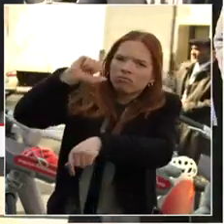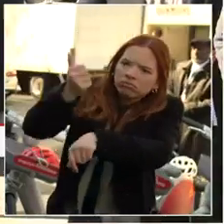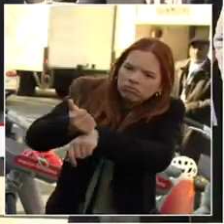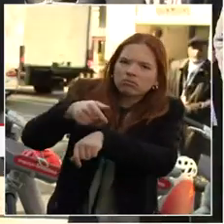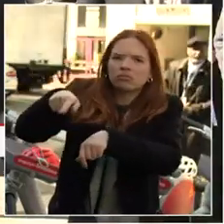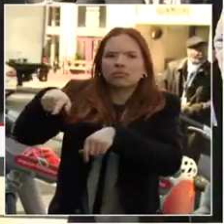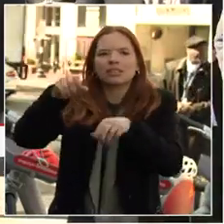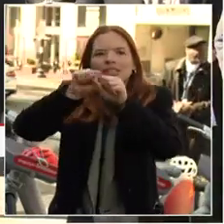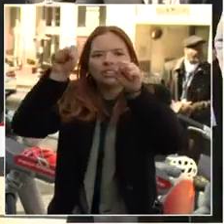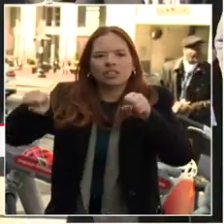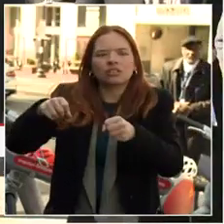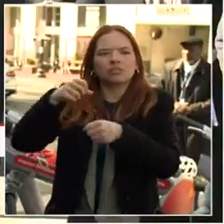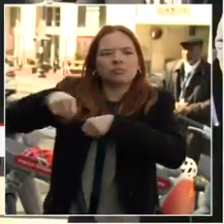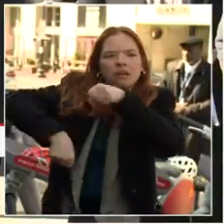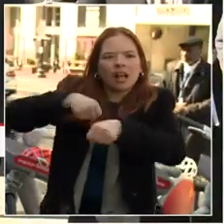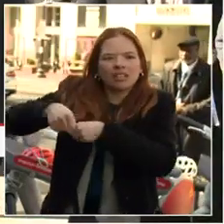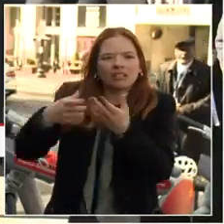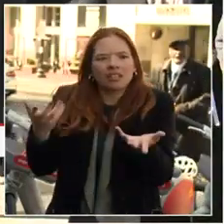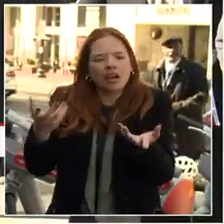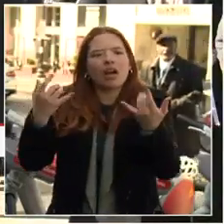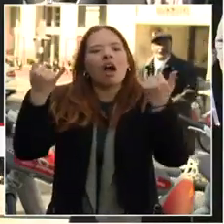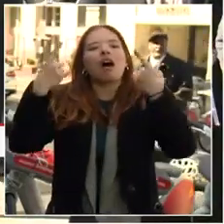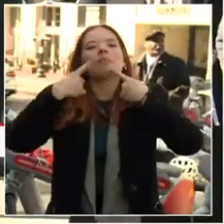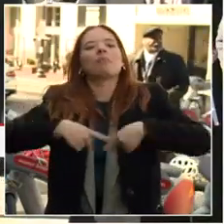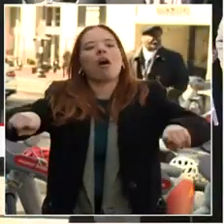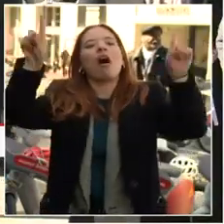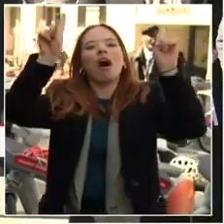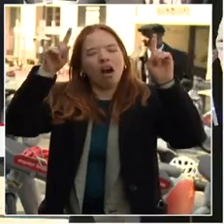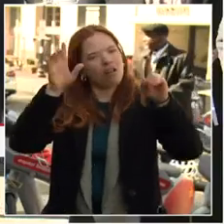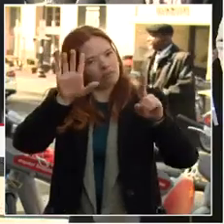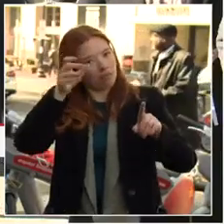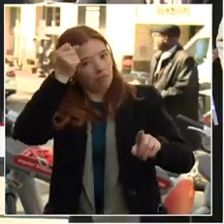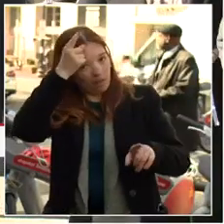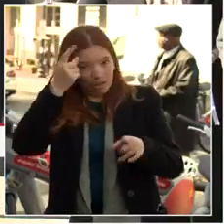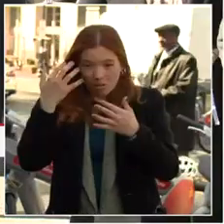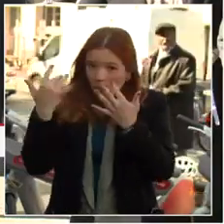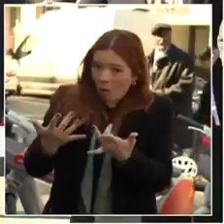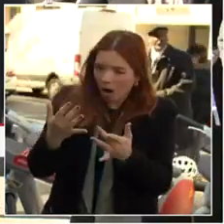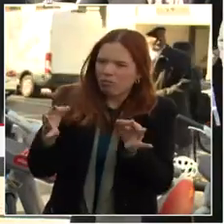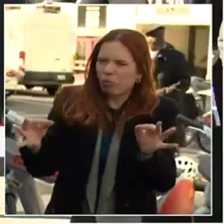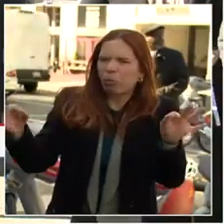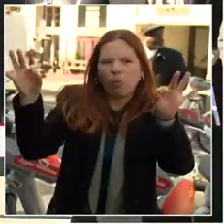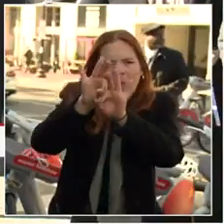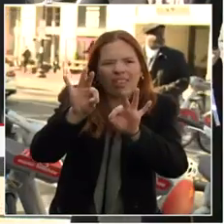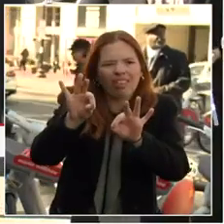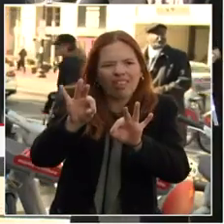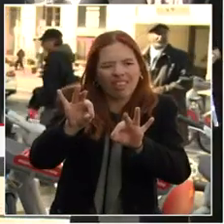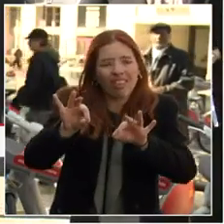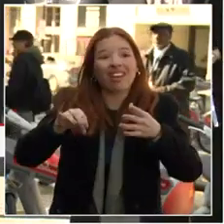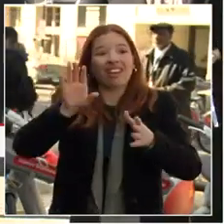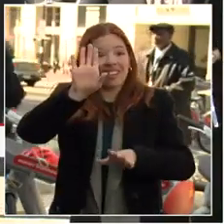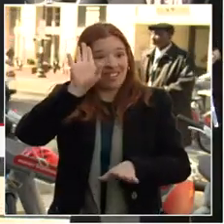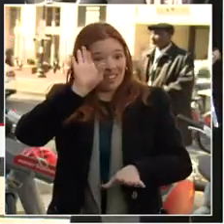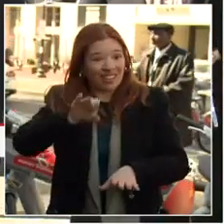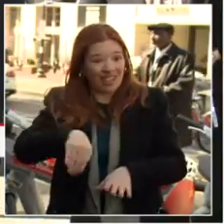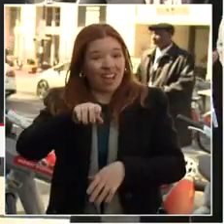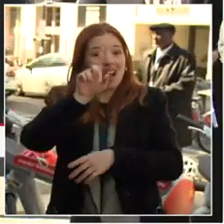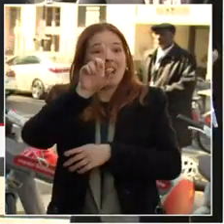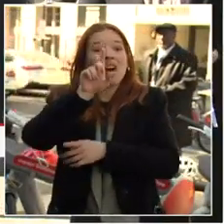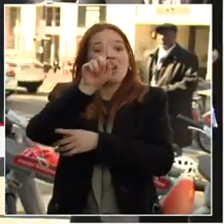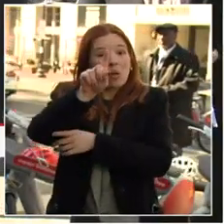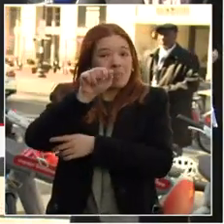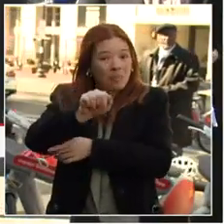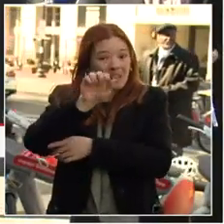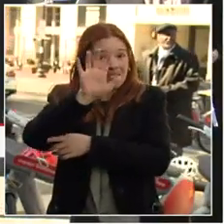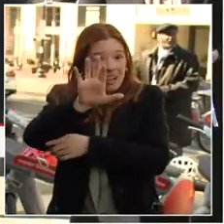it was well worth the wait. At 1.5 miles long, it connects some of the densest neighborhoods near U